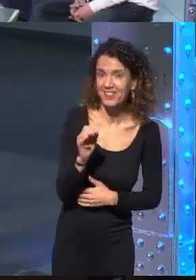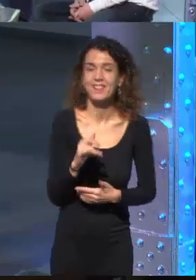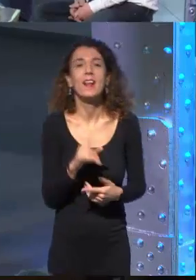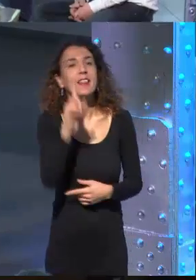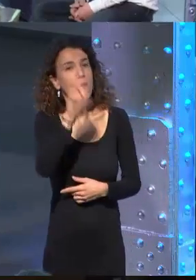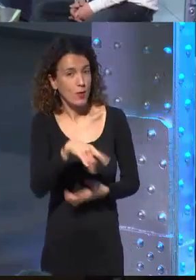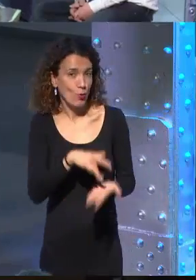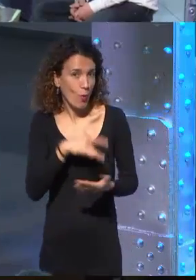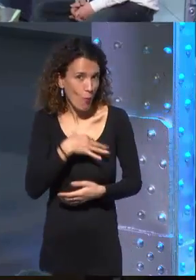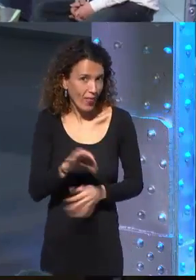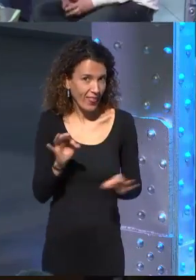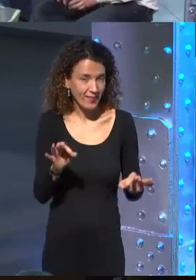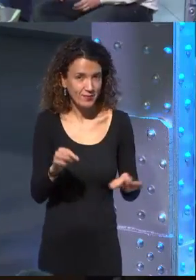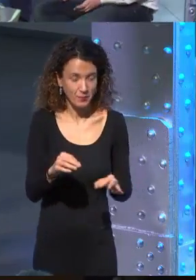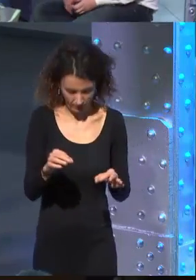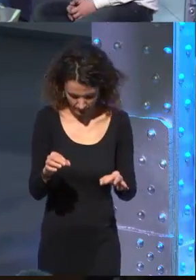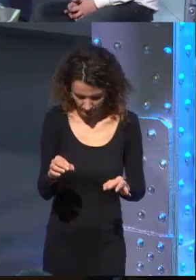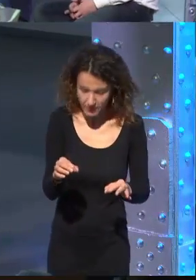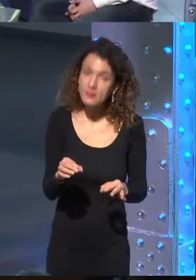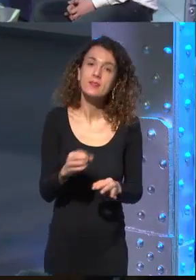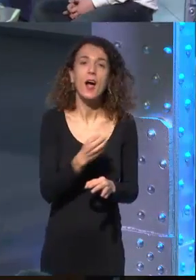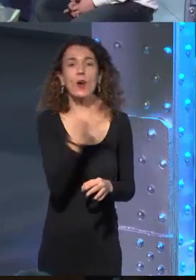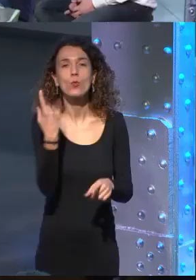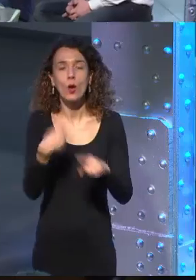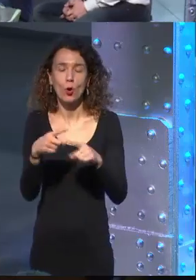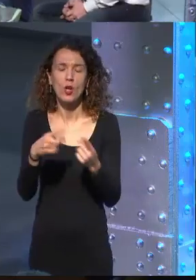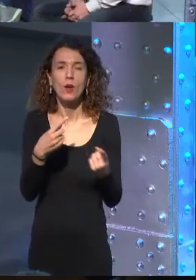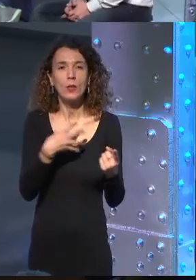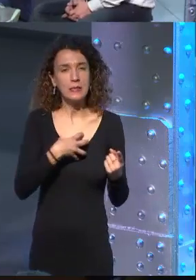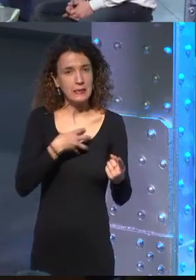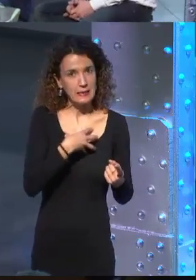up since I work with my mobile in my room.